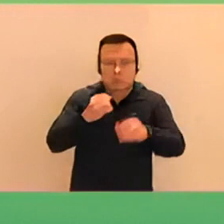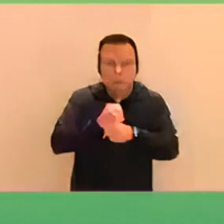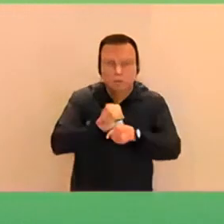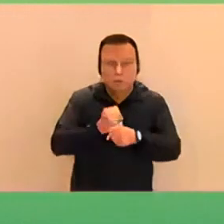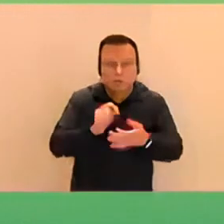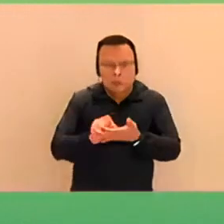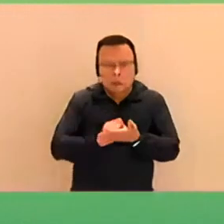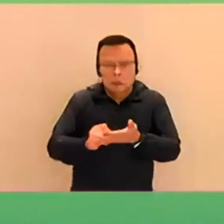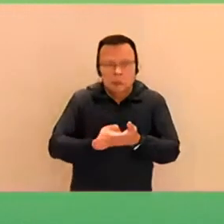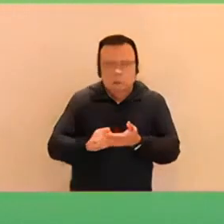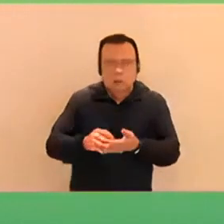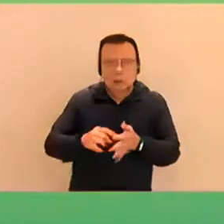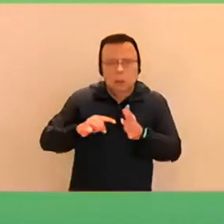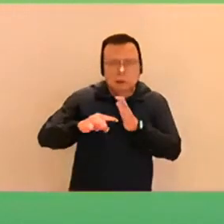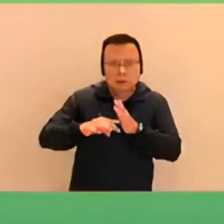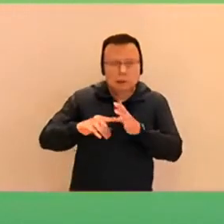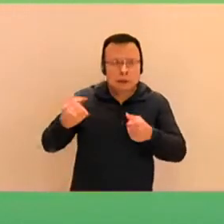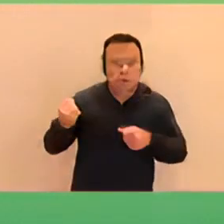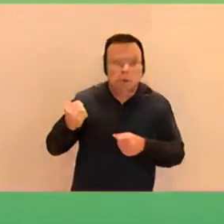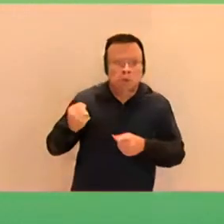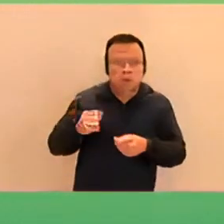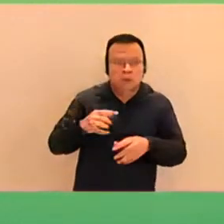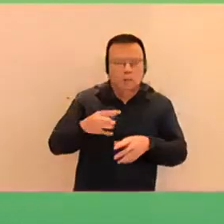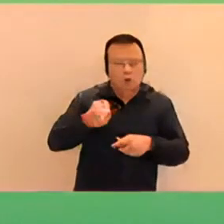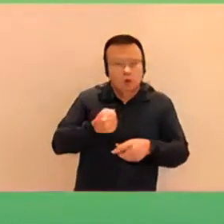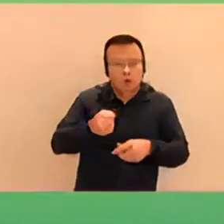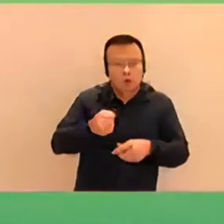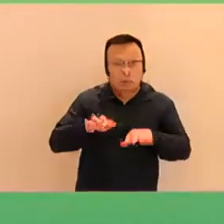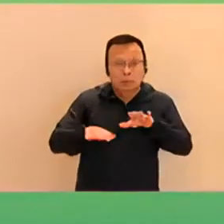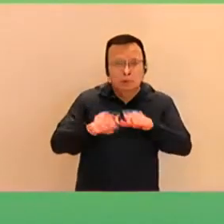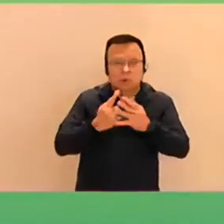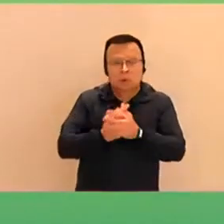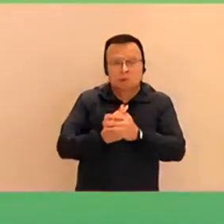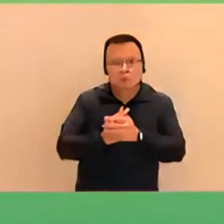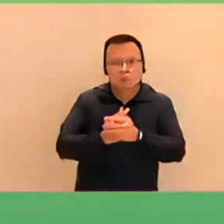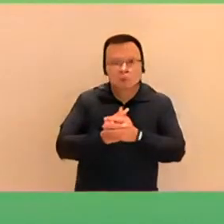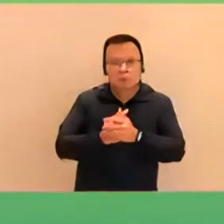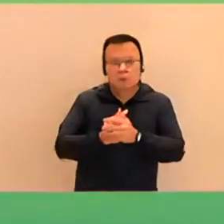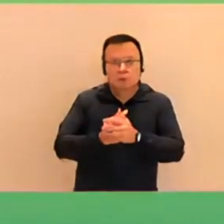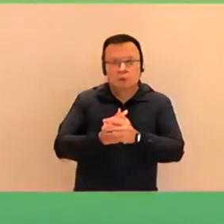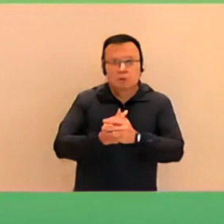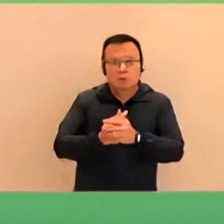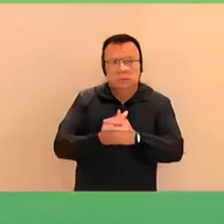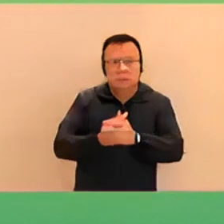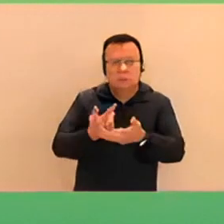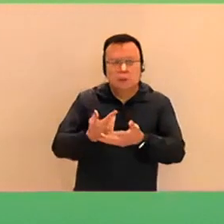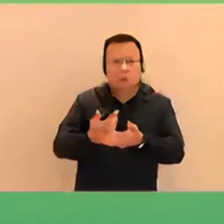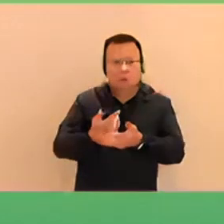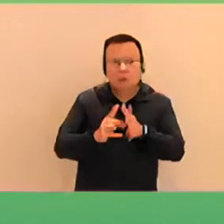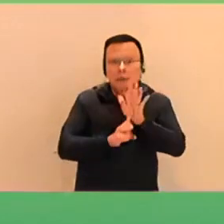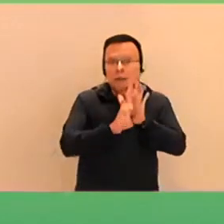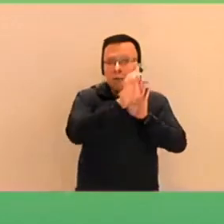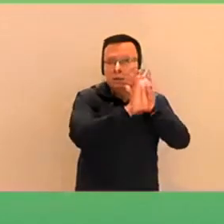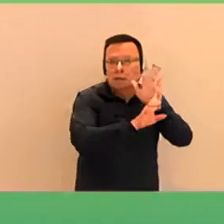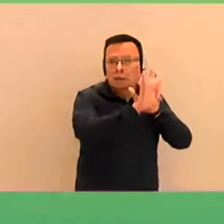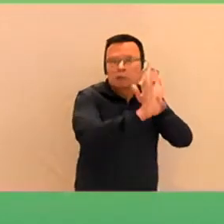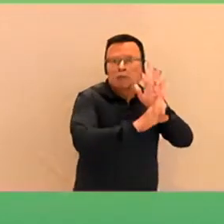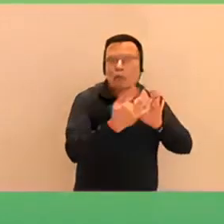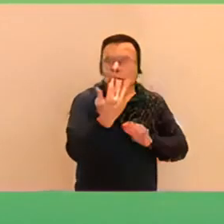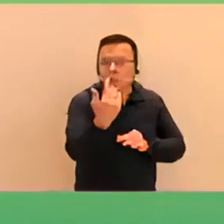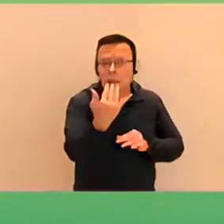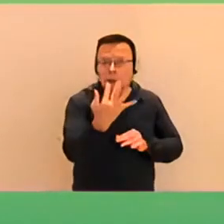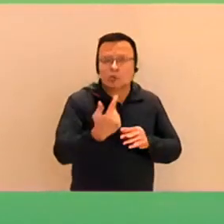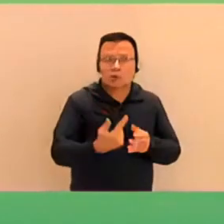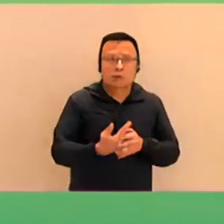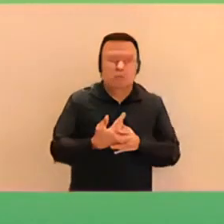much of heating or cooling be consumed in the buildings? So that's what we learn from this kind of work. And after that, we